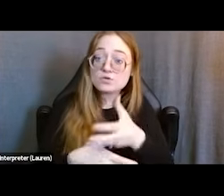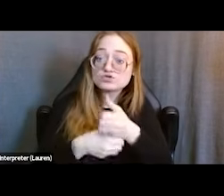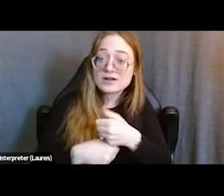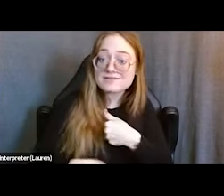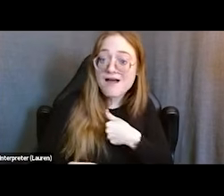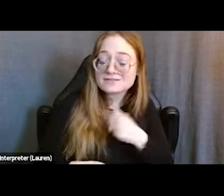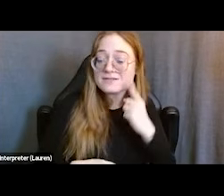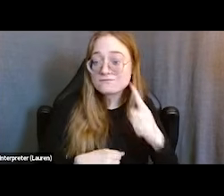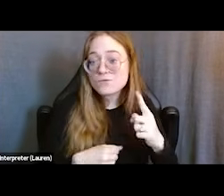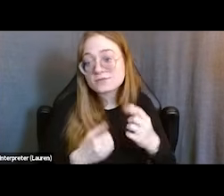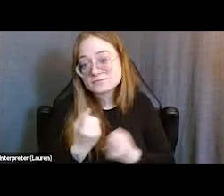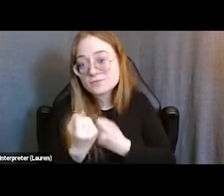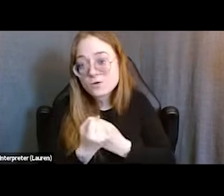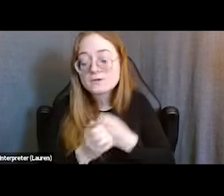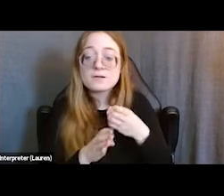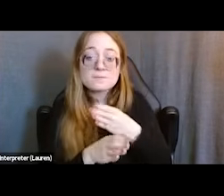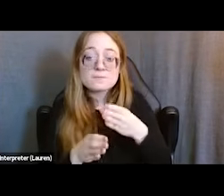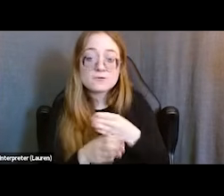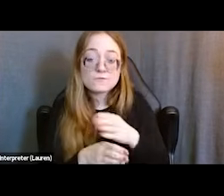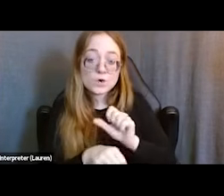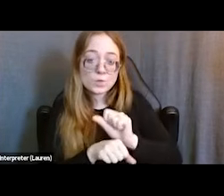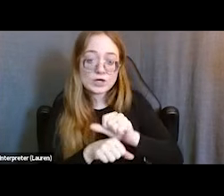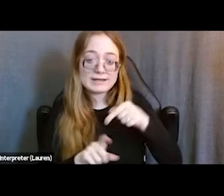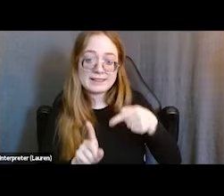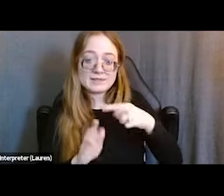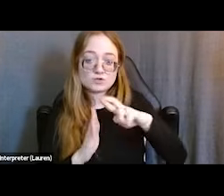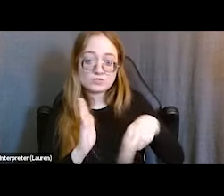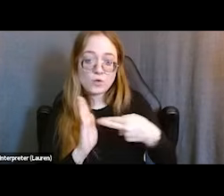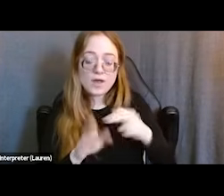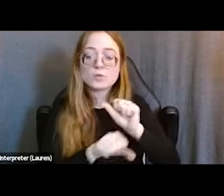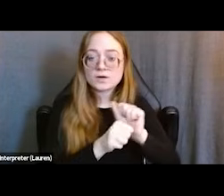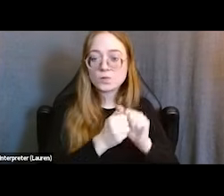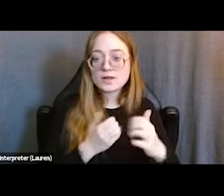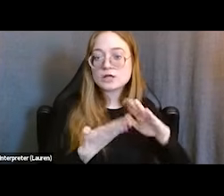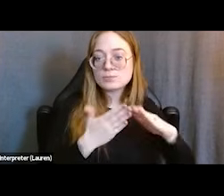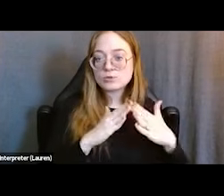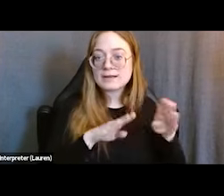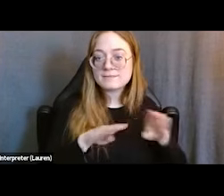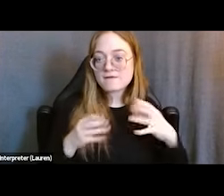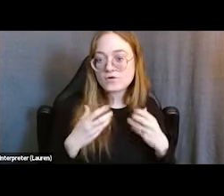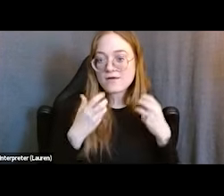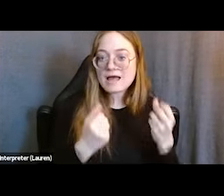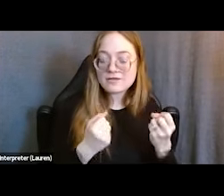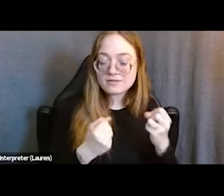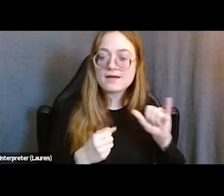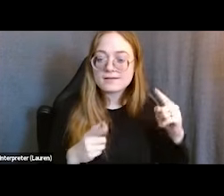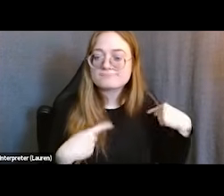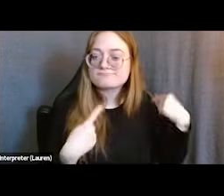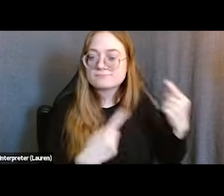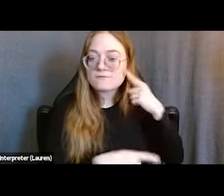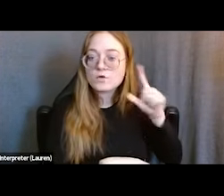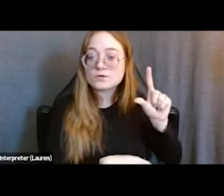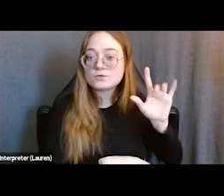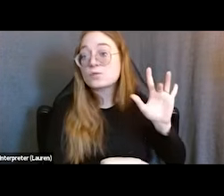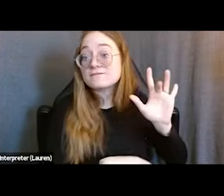Before coming into this role, I was working in community behavioral health and had done so for about